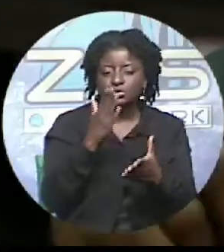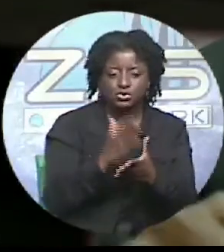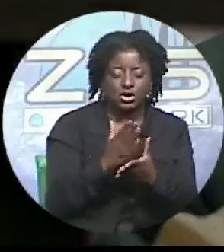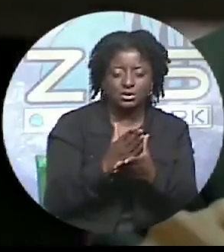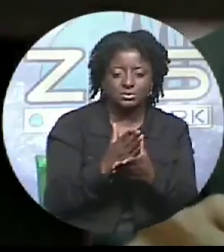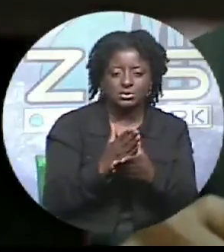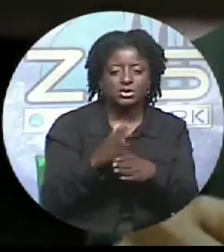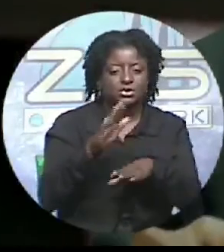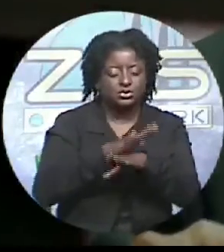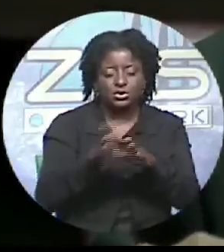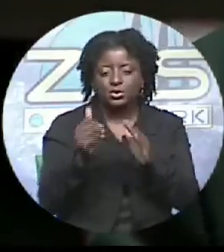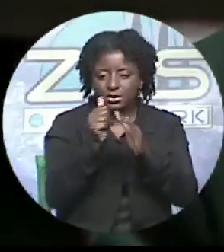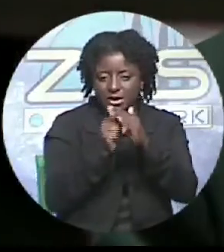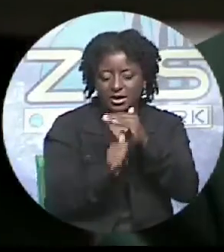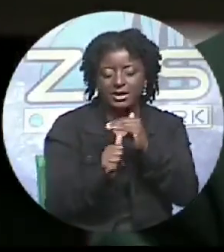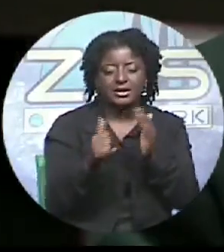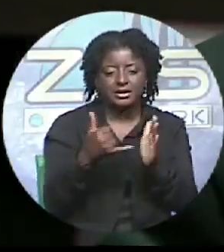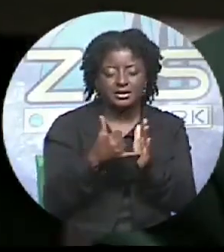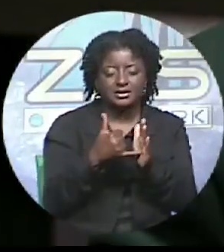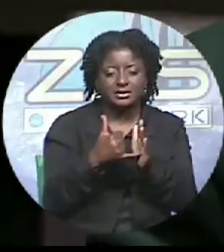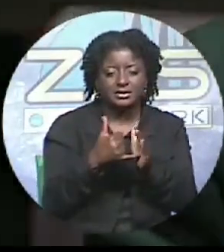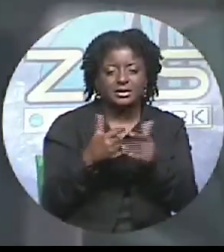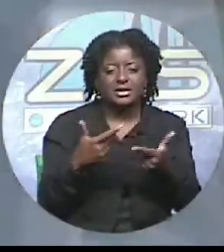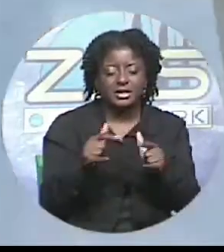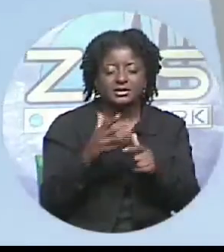that someone is not meeting that need.